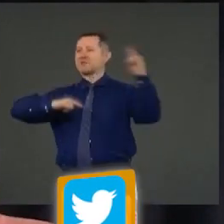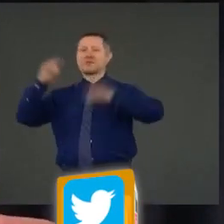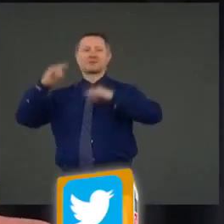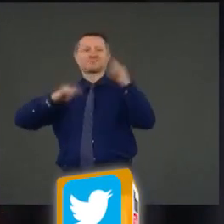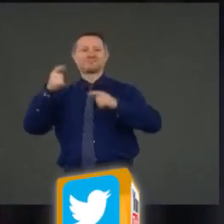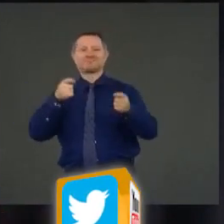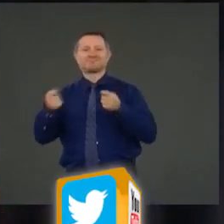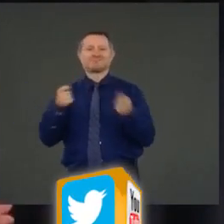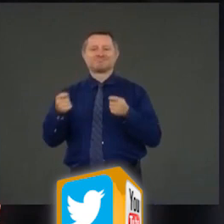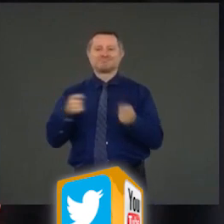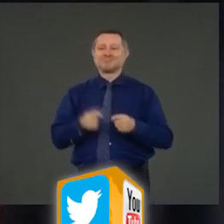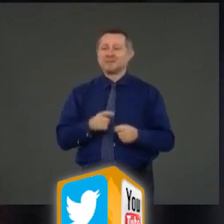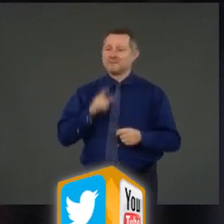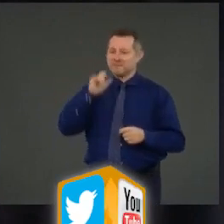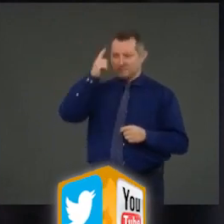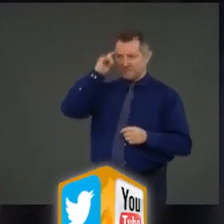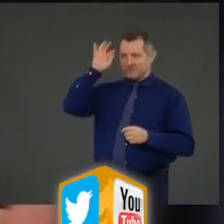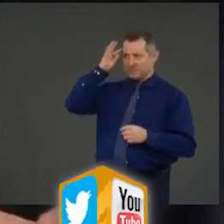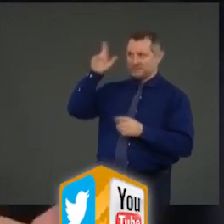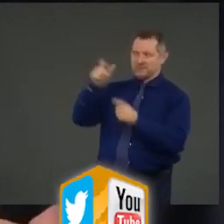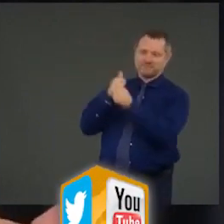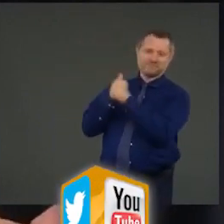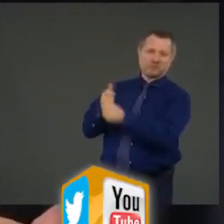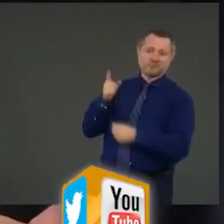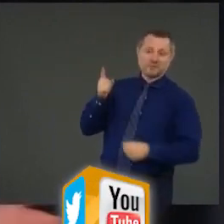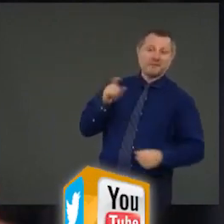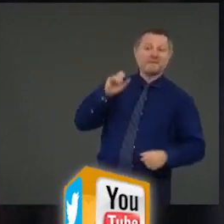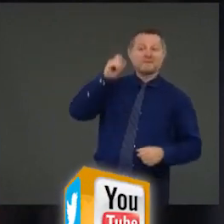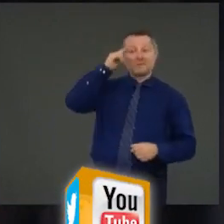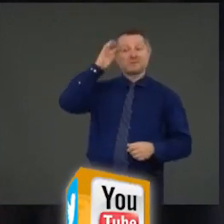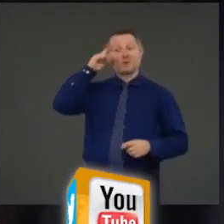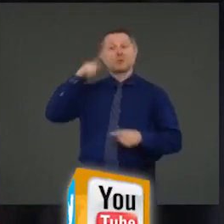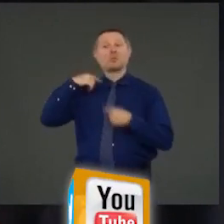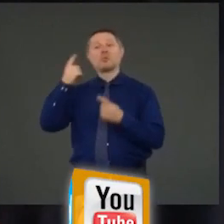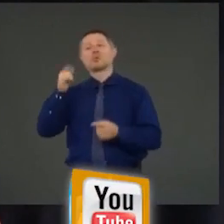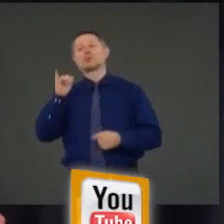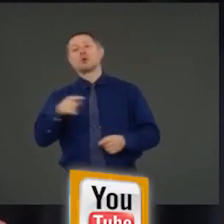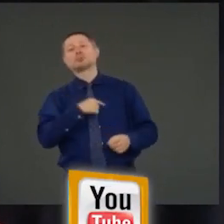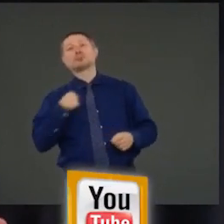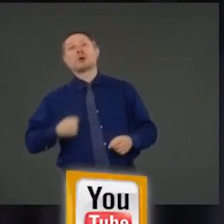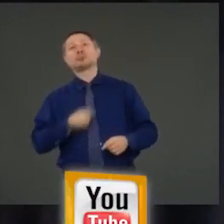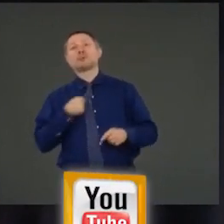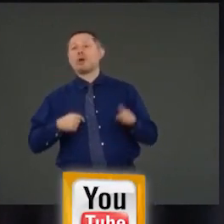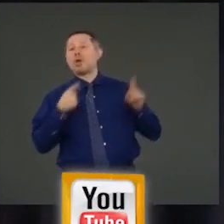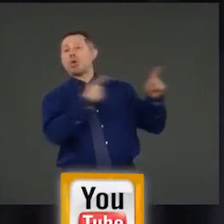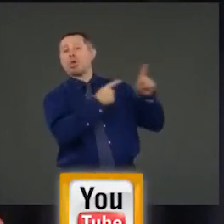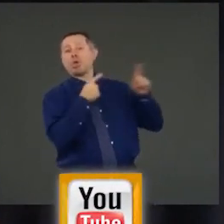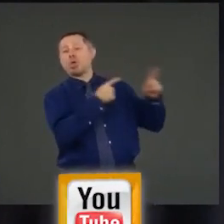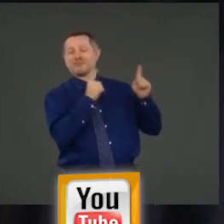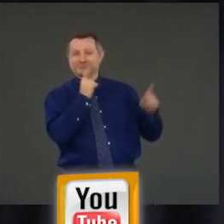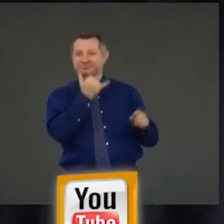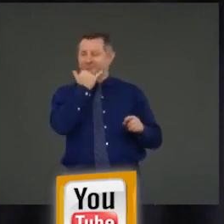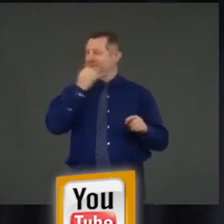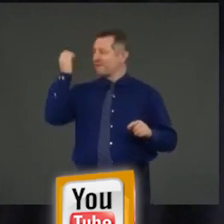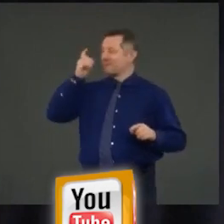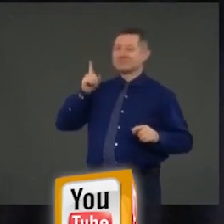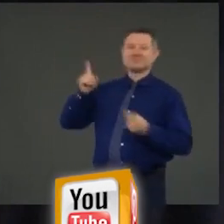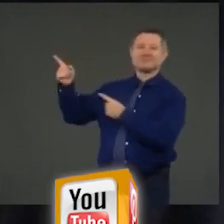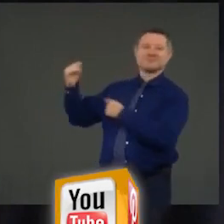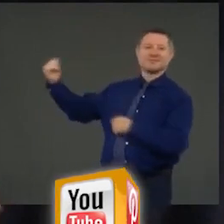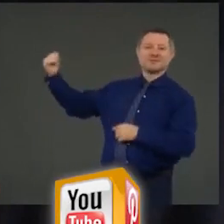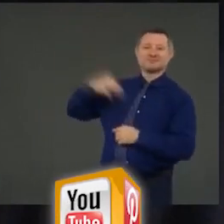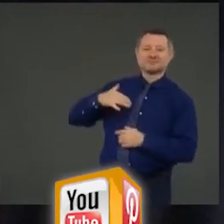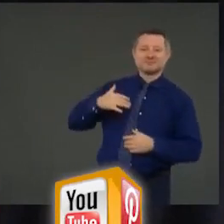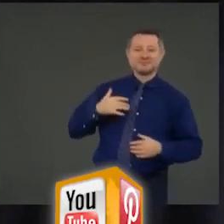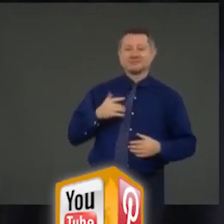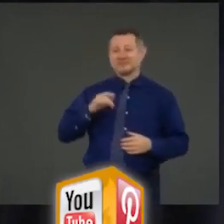this mess to begin with. They were asleep at the switch. They did the China travel ban. They waited until March 16th to do the Europe travel ban.